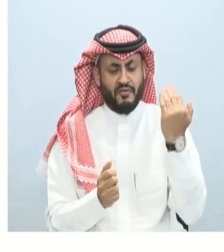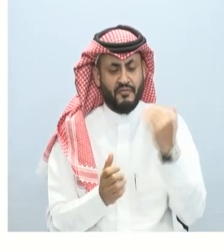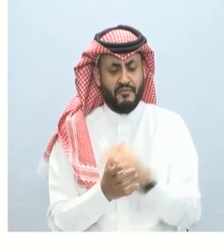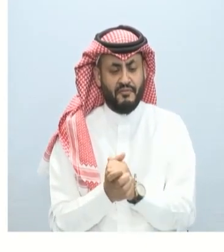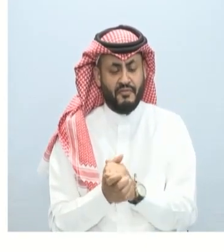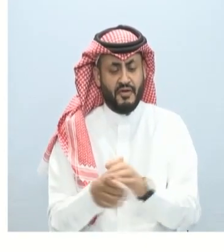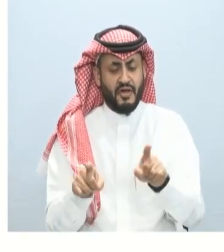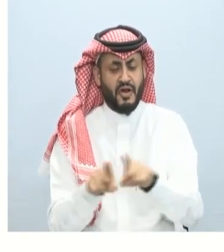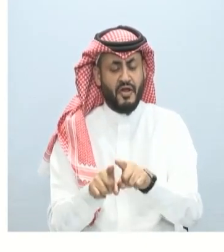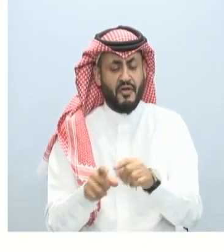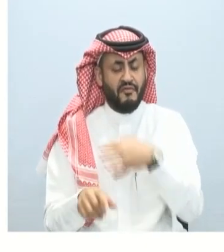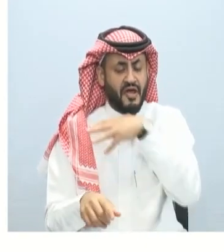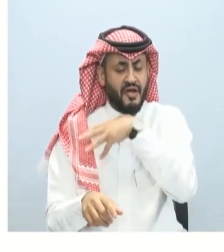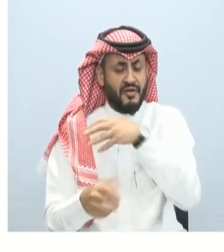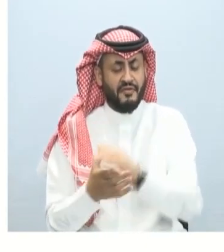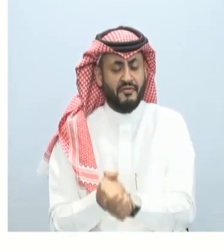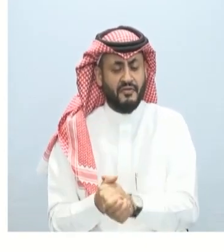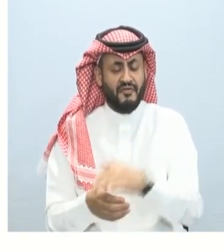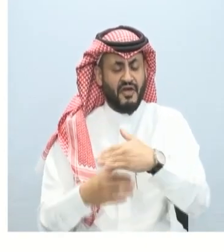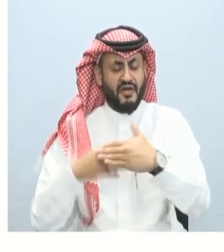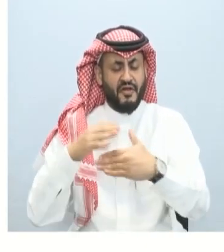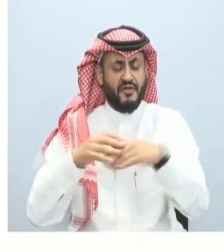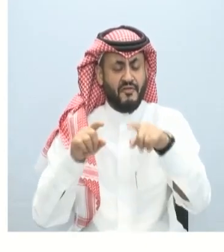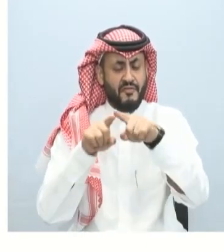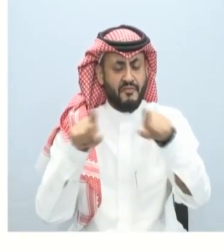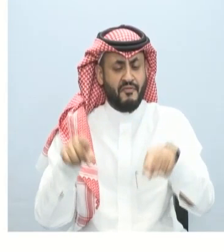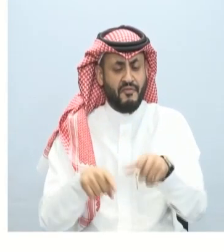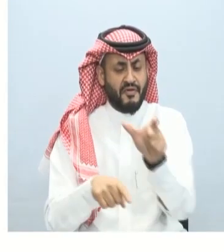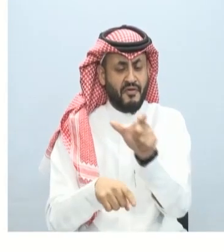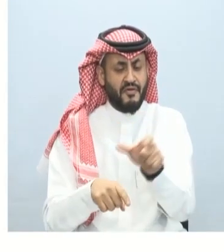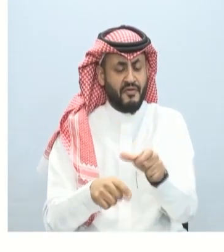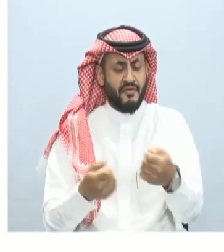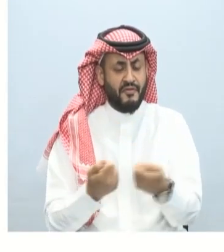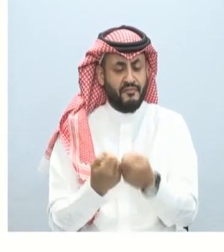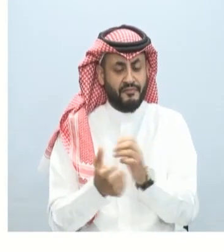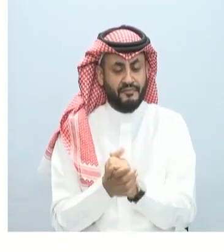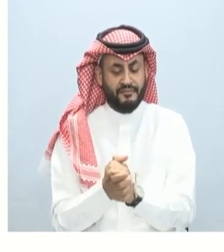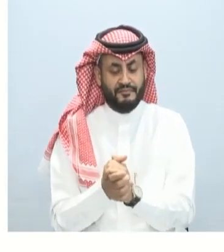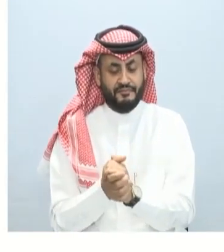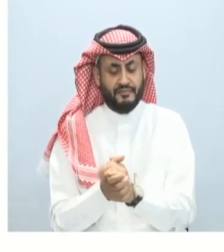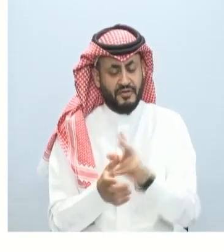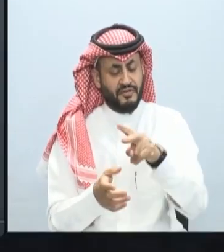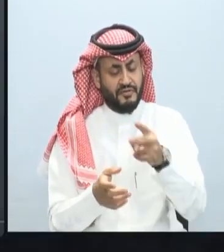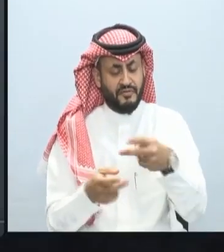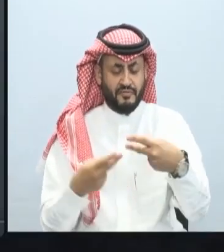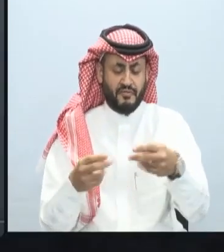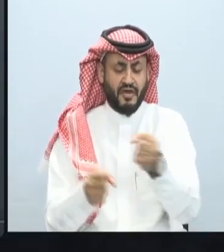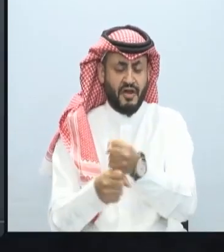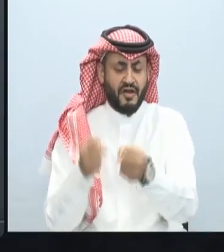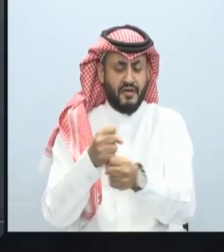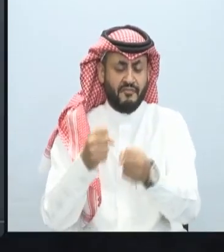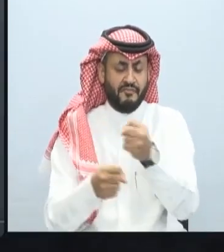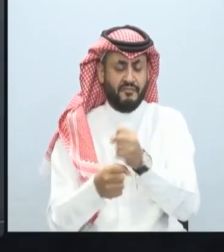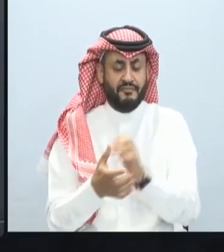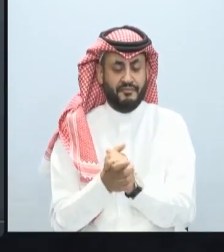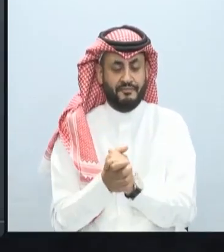a child, he and his dad used to build circuit boards together. Now, note that you can change here the structure of the sentence, as we